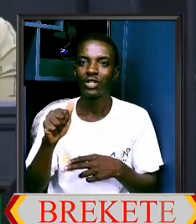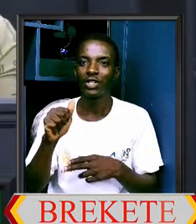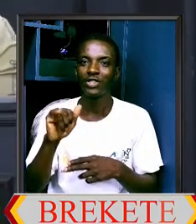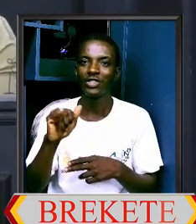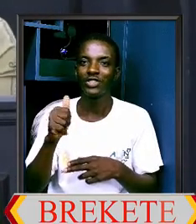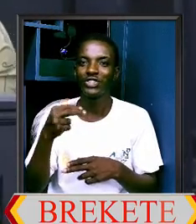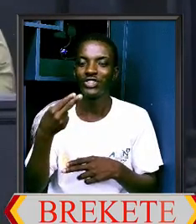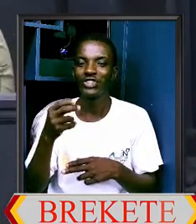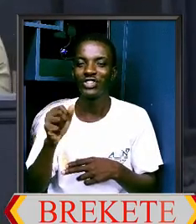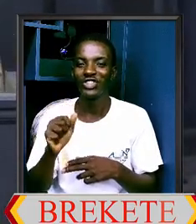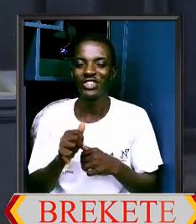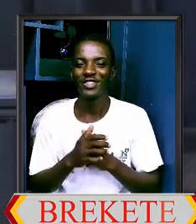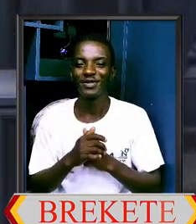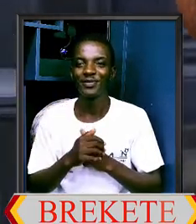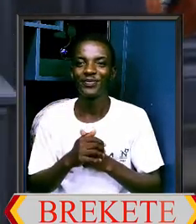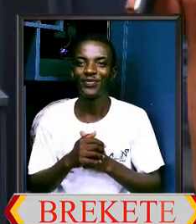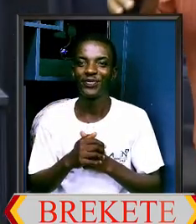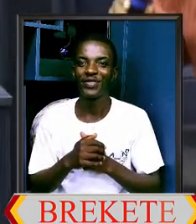her.